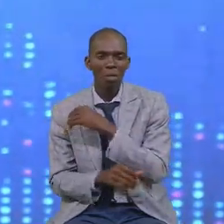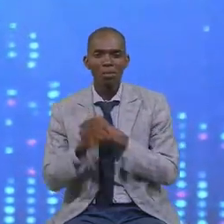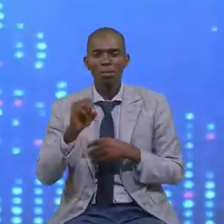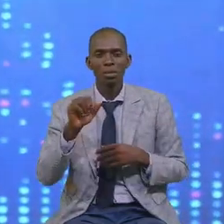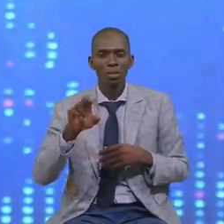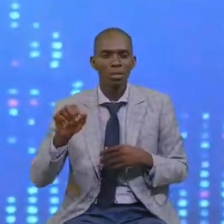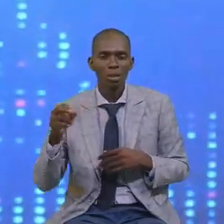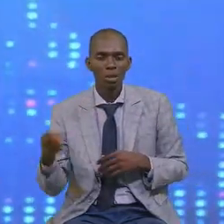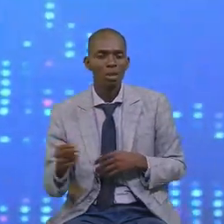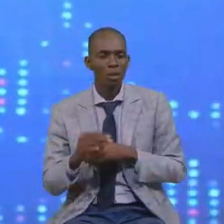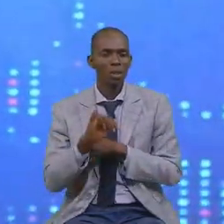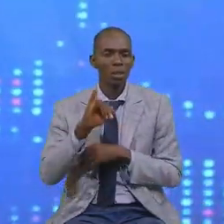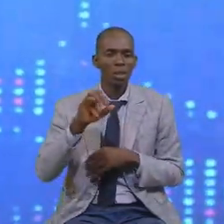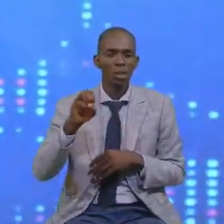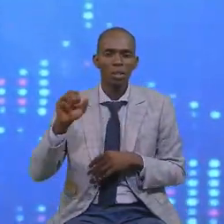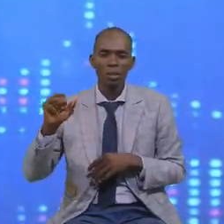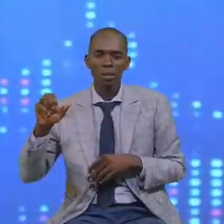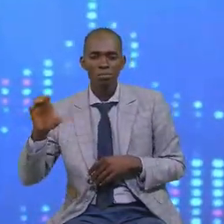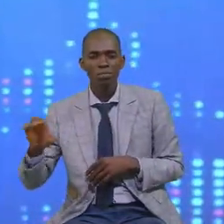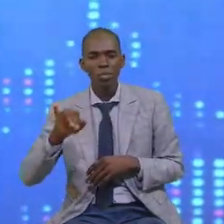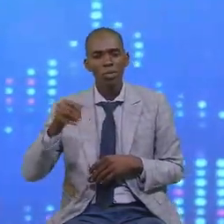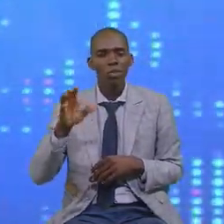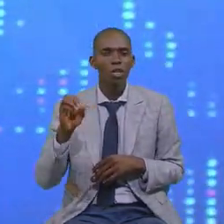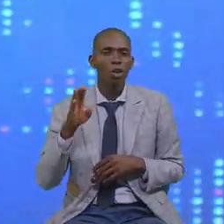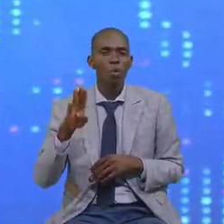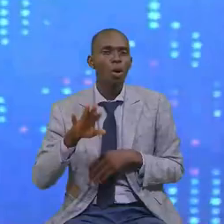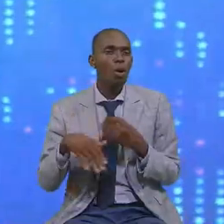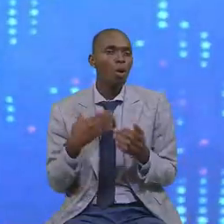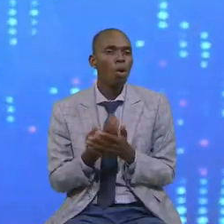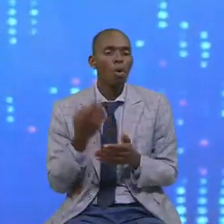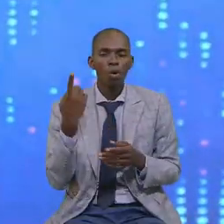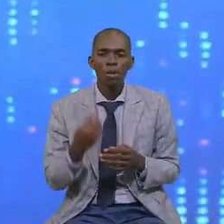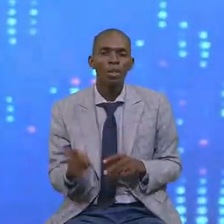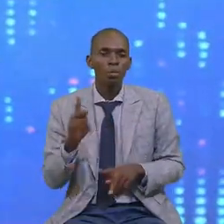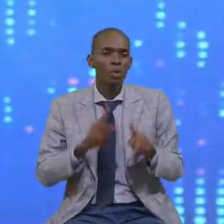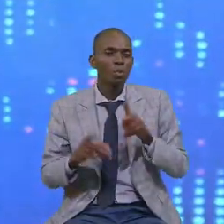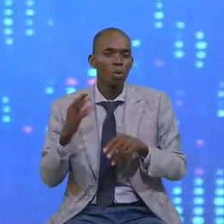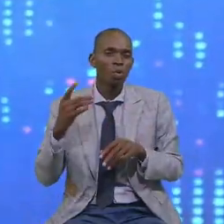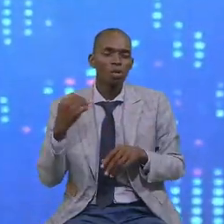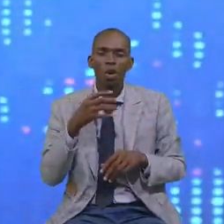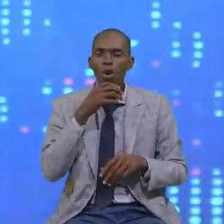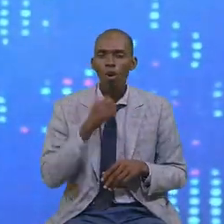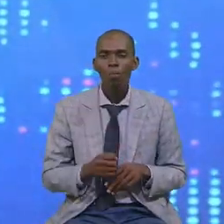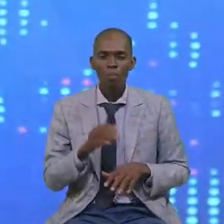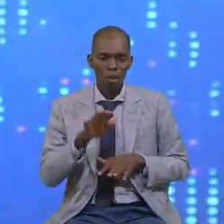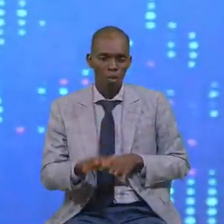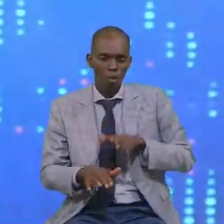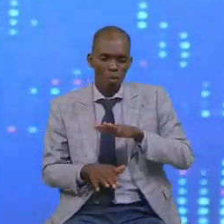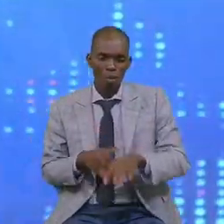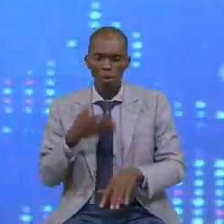and Joseph and all those worthies of old, they walked there and they walked